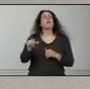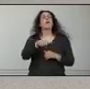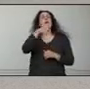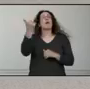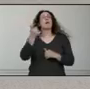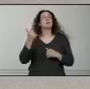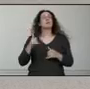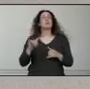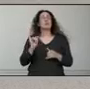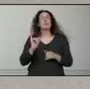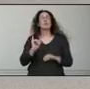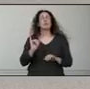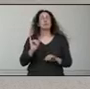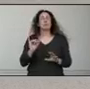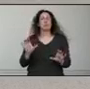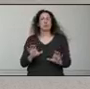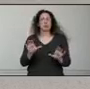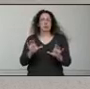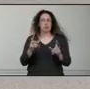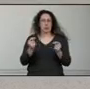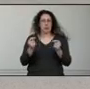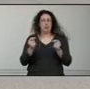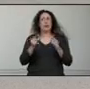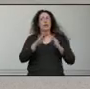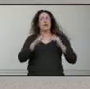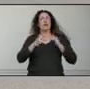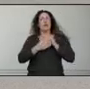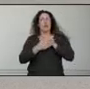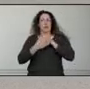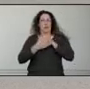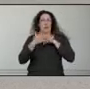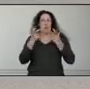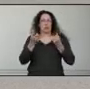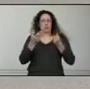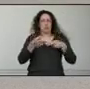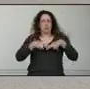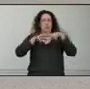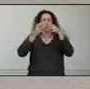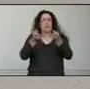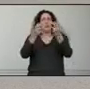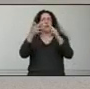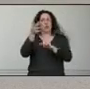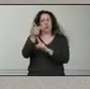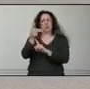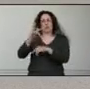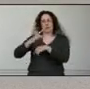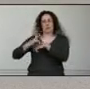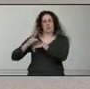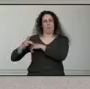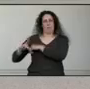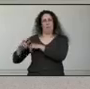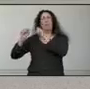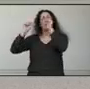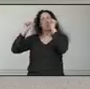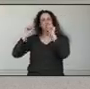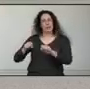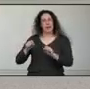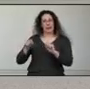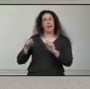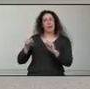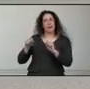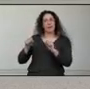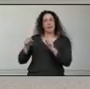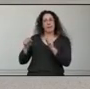is the county is working to increase the number of motel rooms and hotel rooms that are available so that